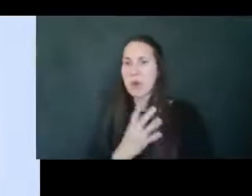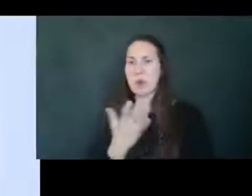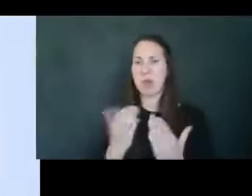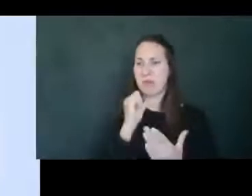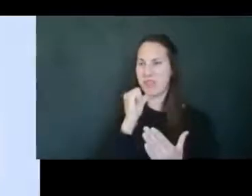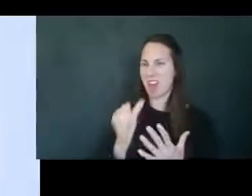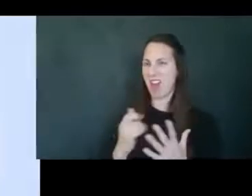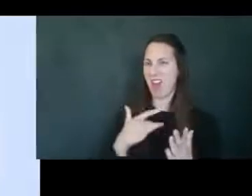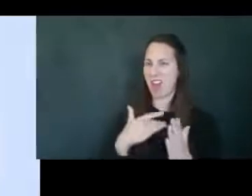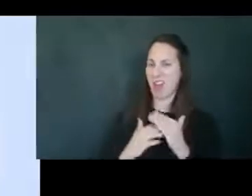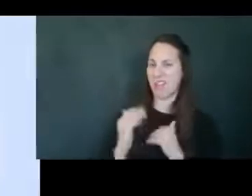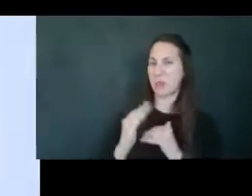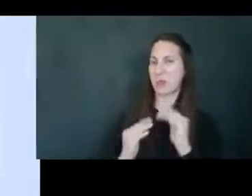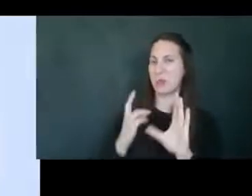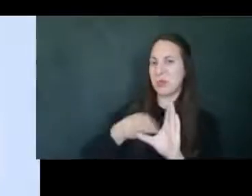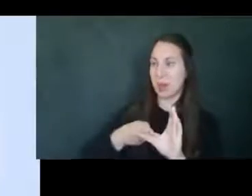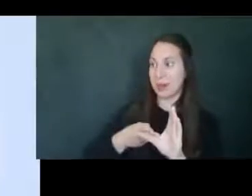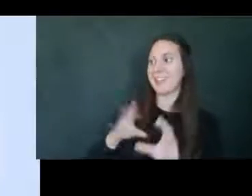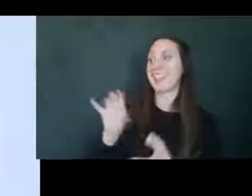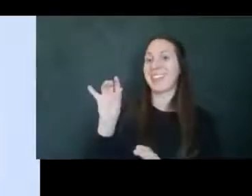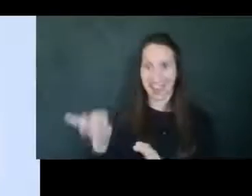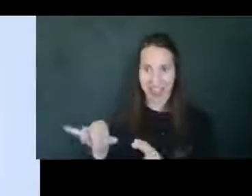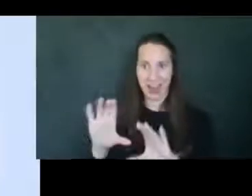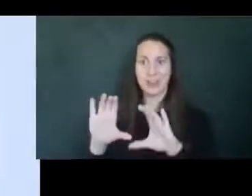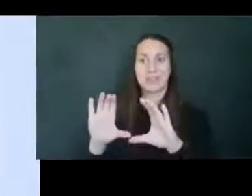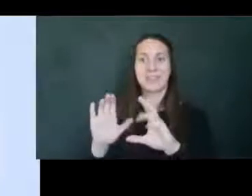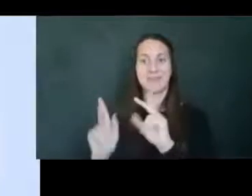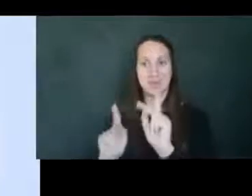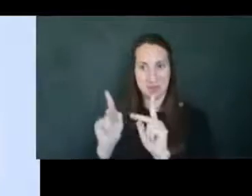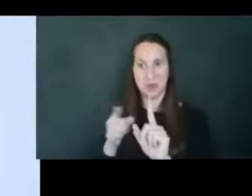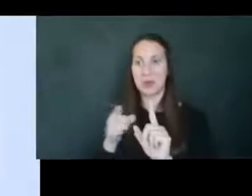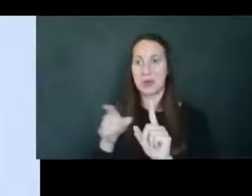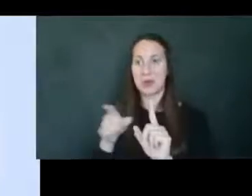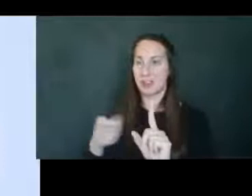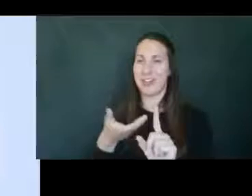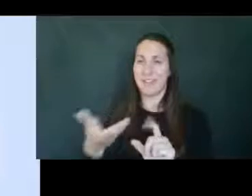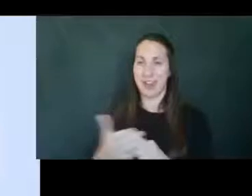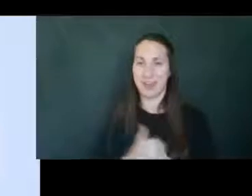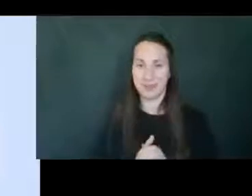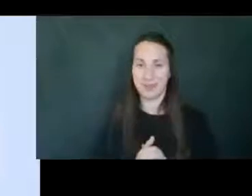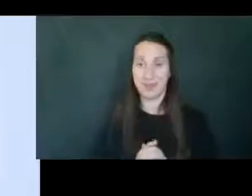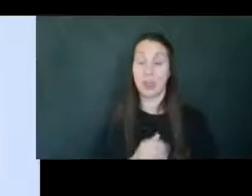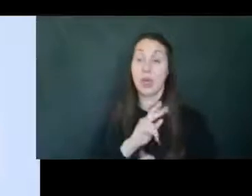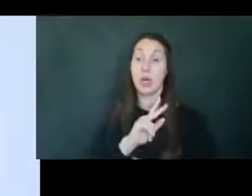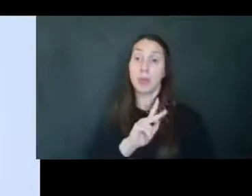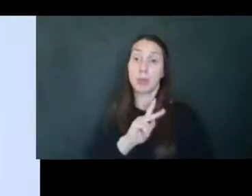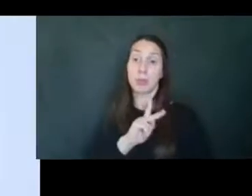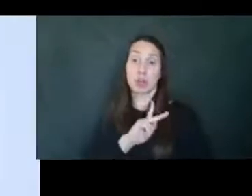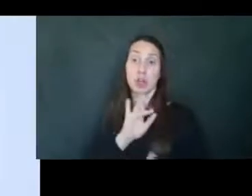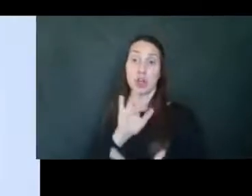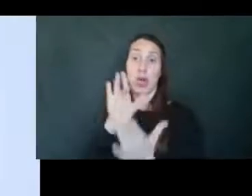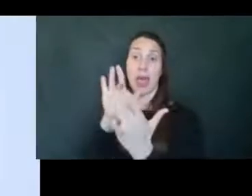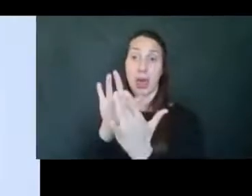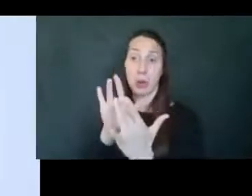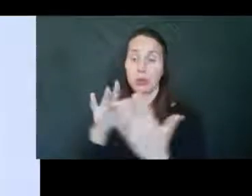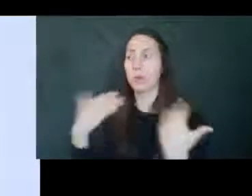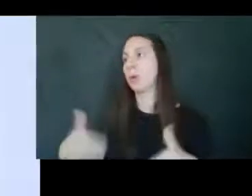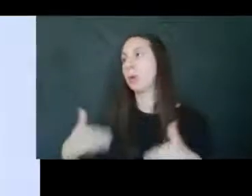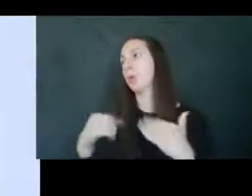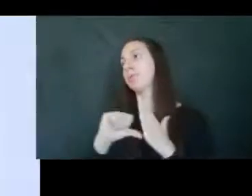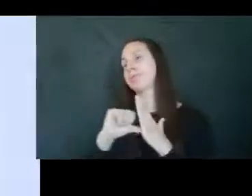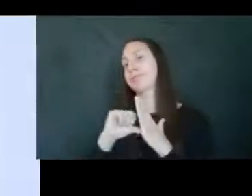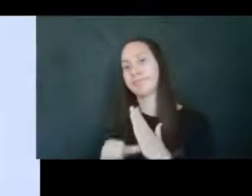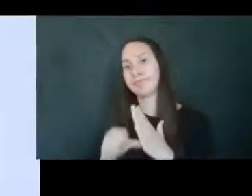have to be invited. The importance of personal outreach absolutely can't be overemphasized. Once